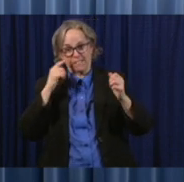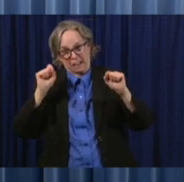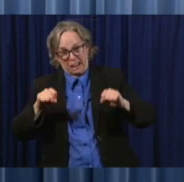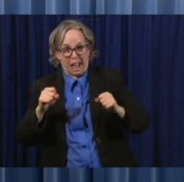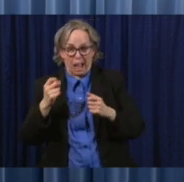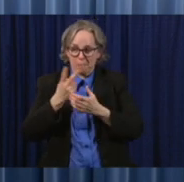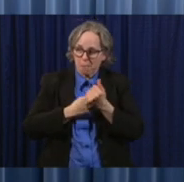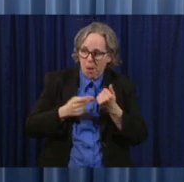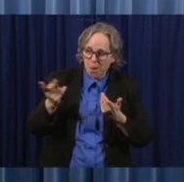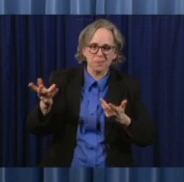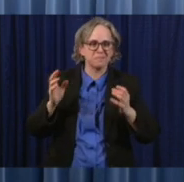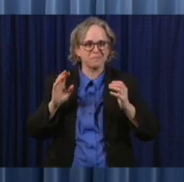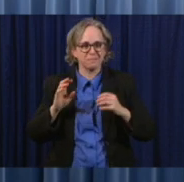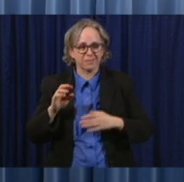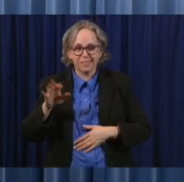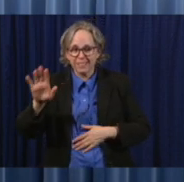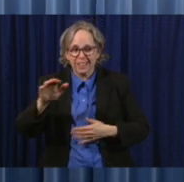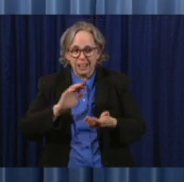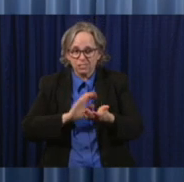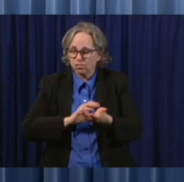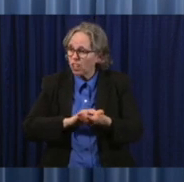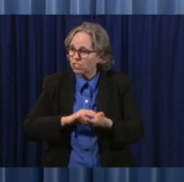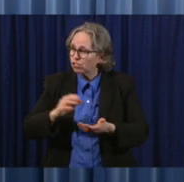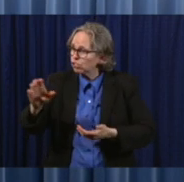Acton, questions or comments for